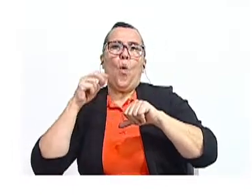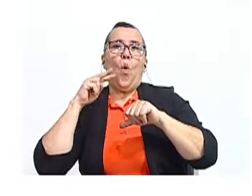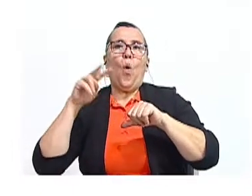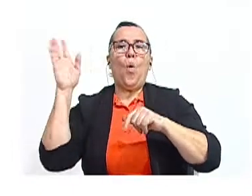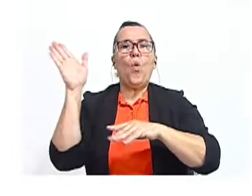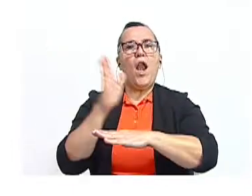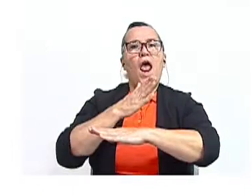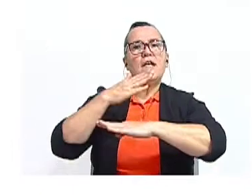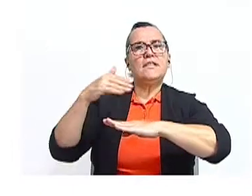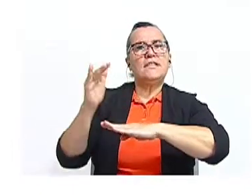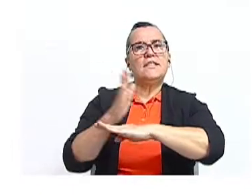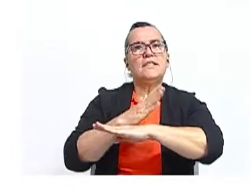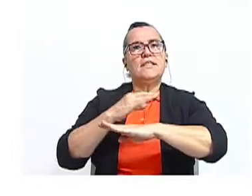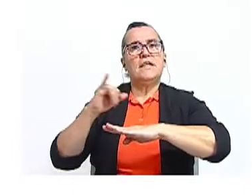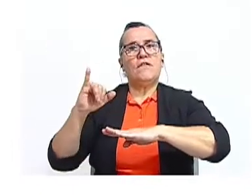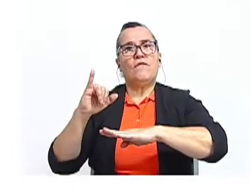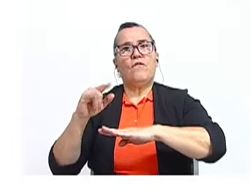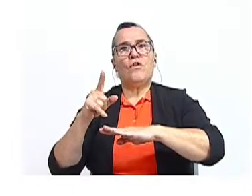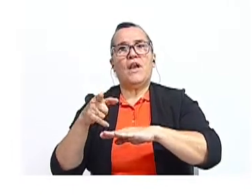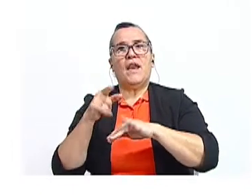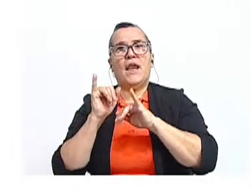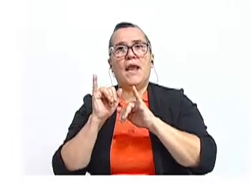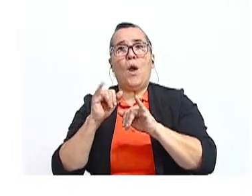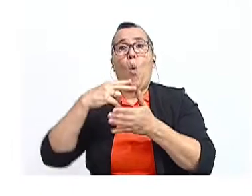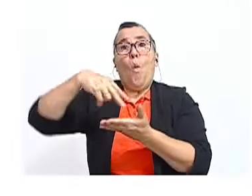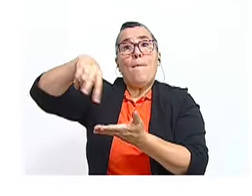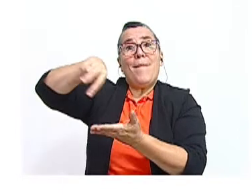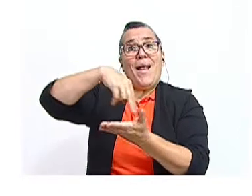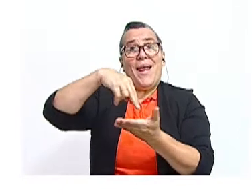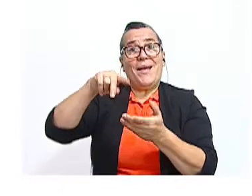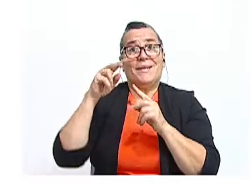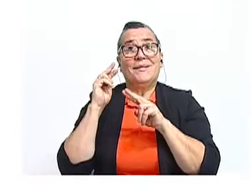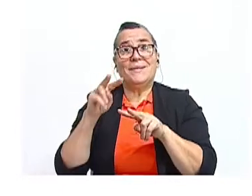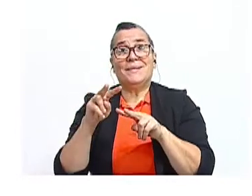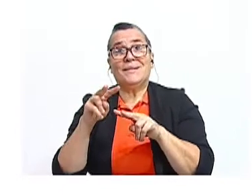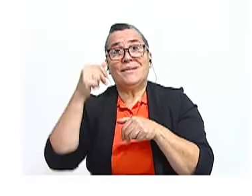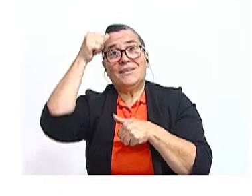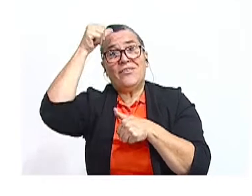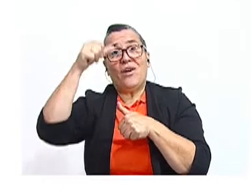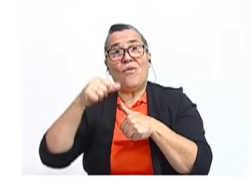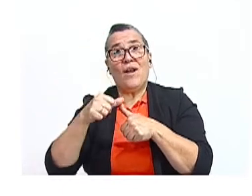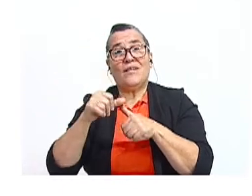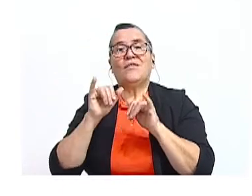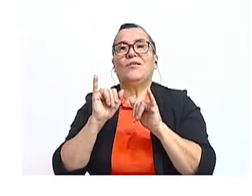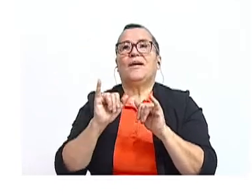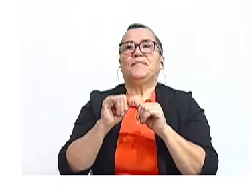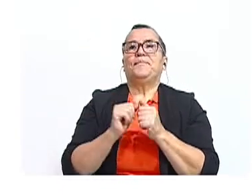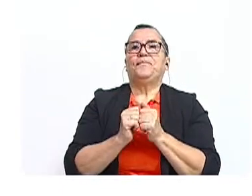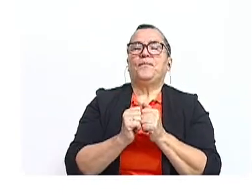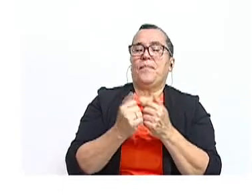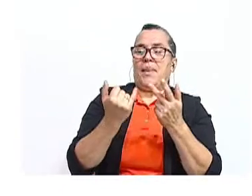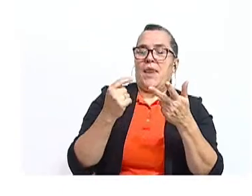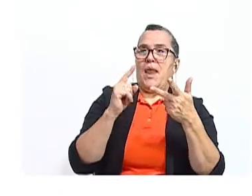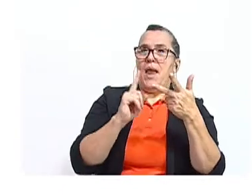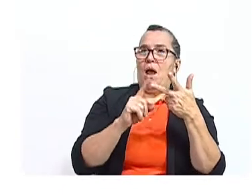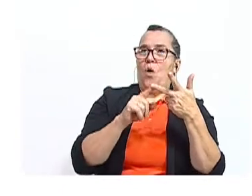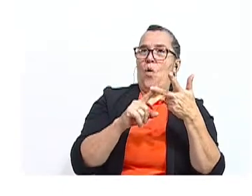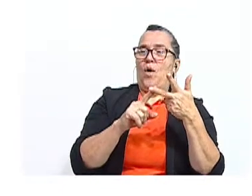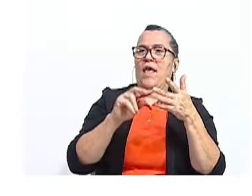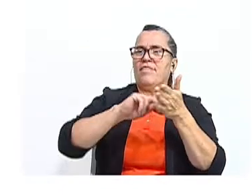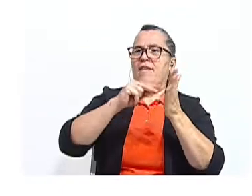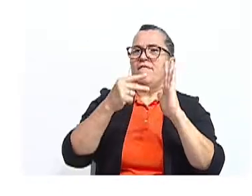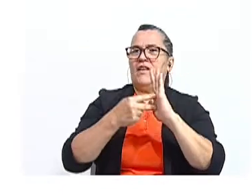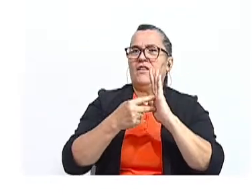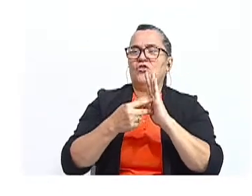Then, the next definition, do you remember this? Okay, very good. Now we have the definition of